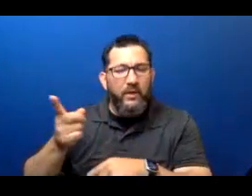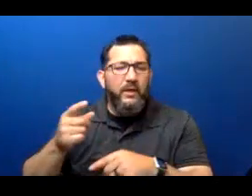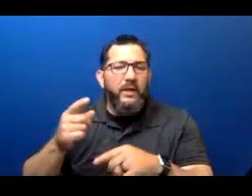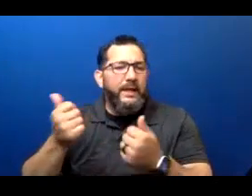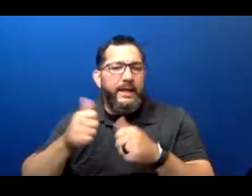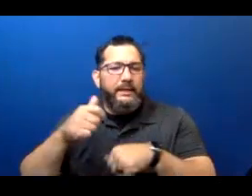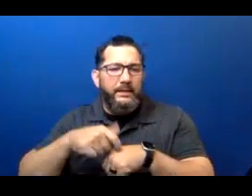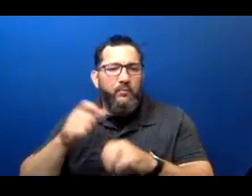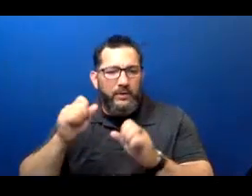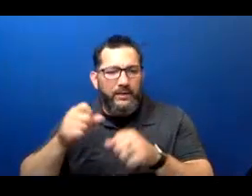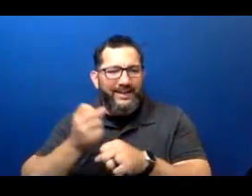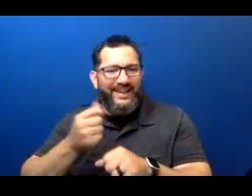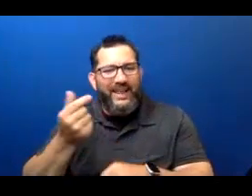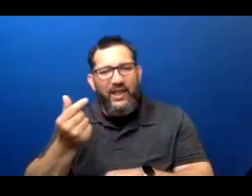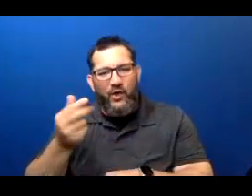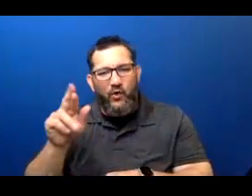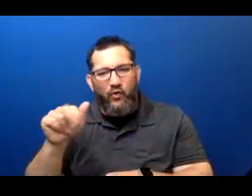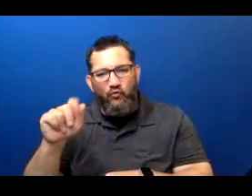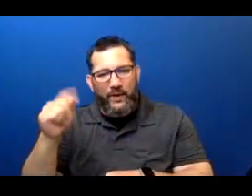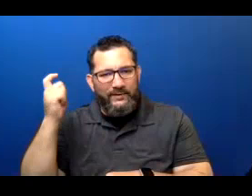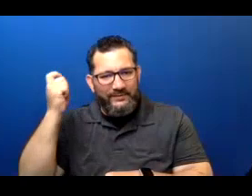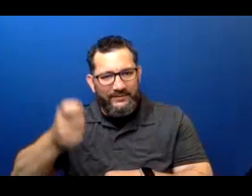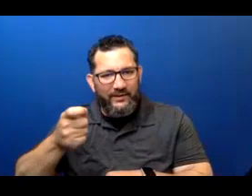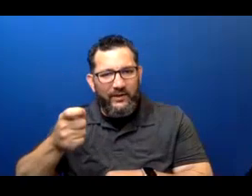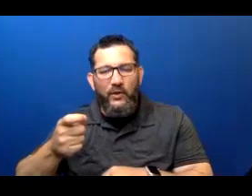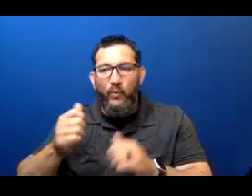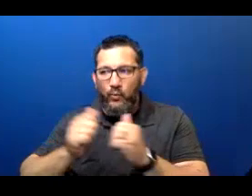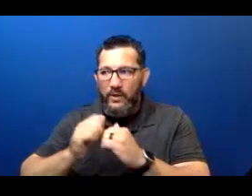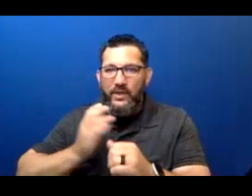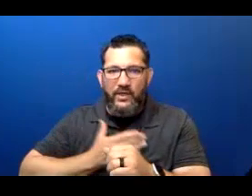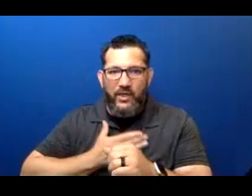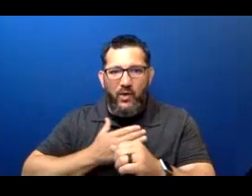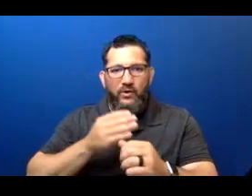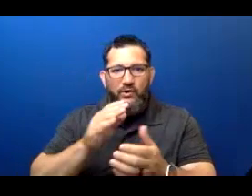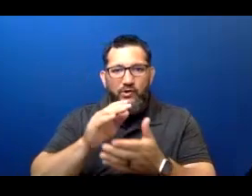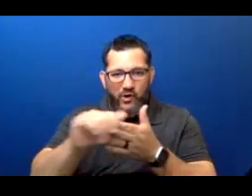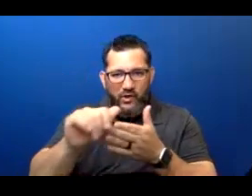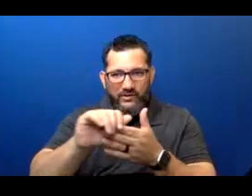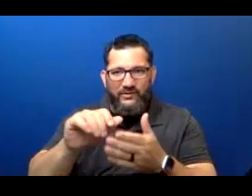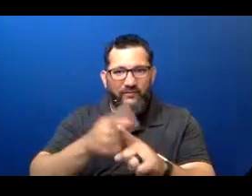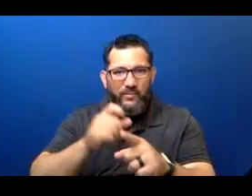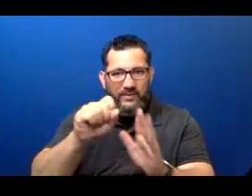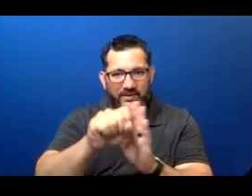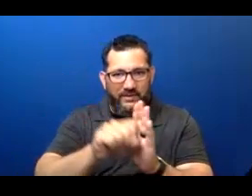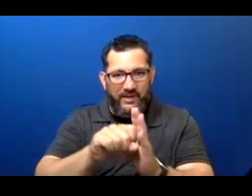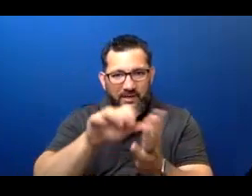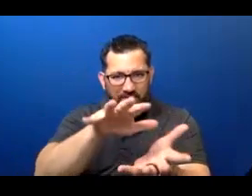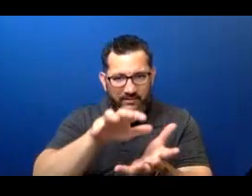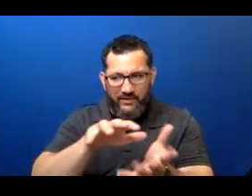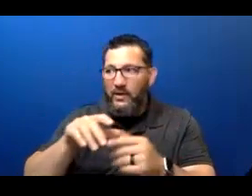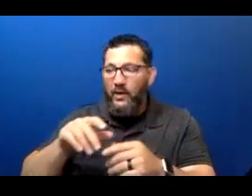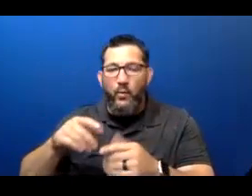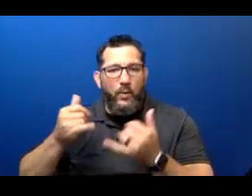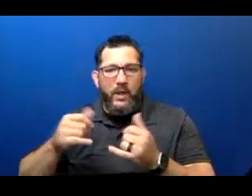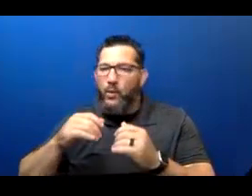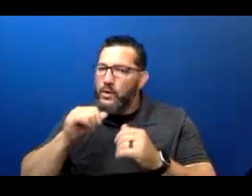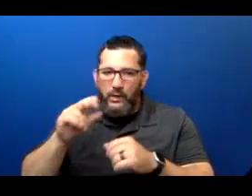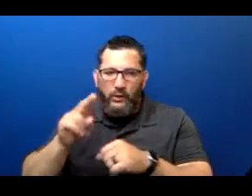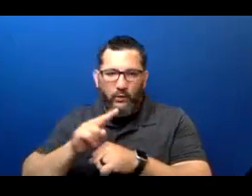that are interwoven with our appropriated dollars. But at this time, we are not holding or directly receiving grant